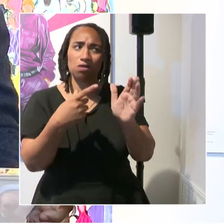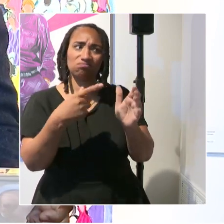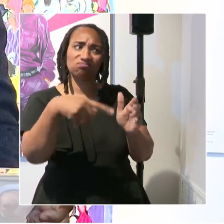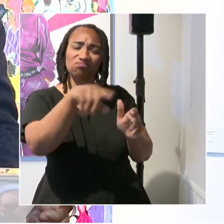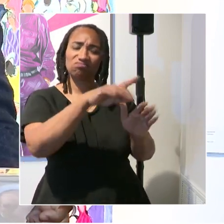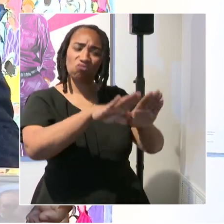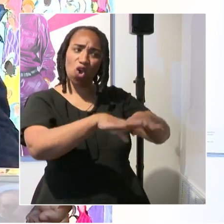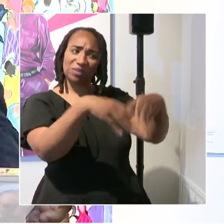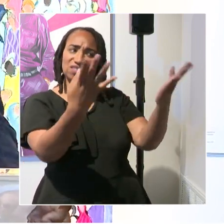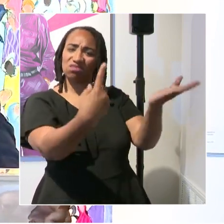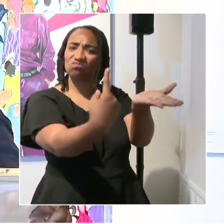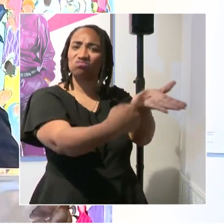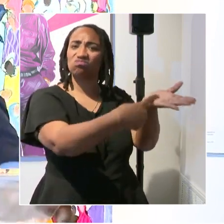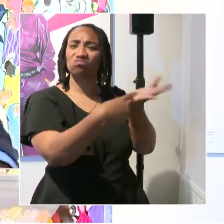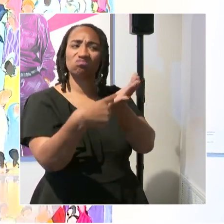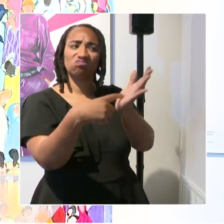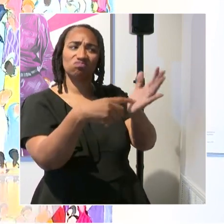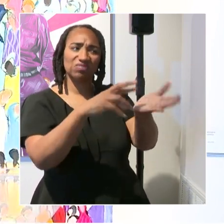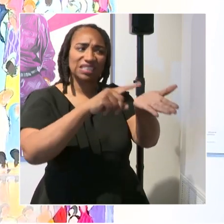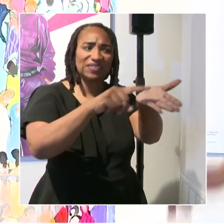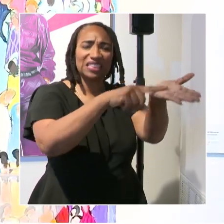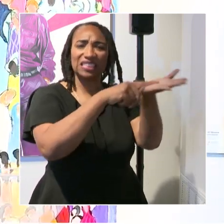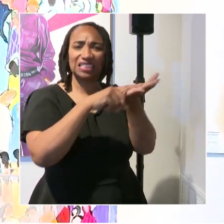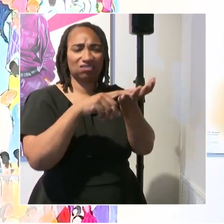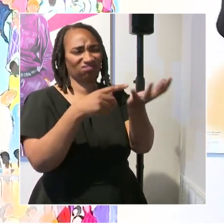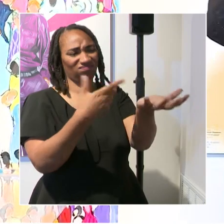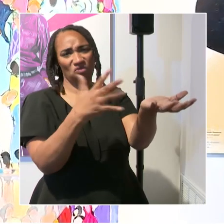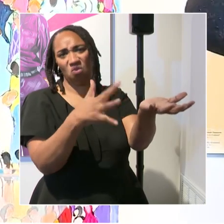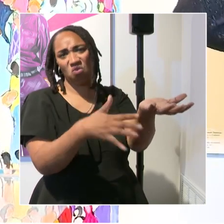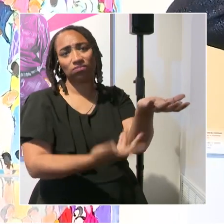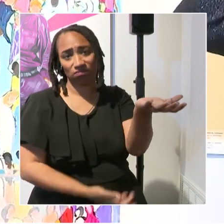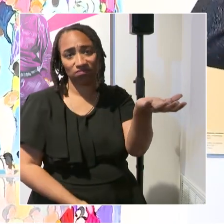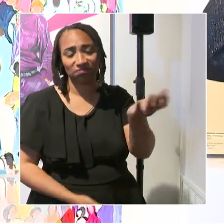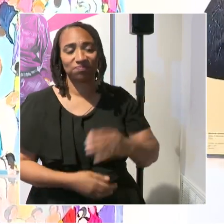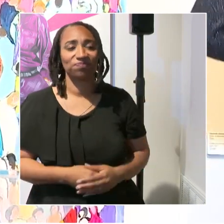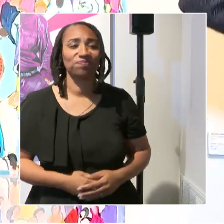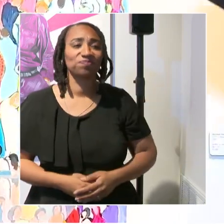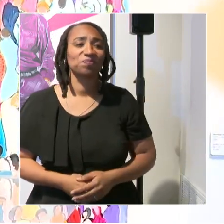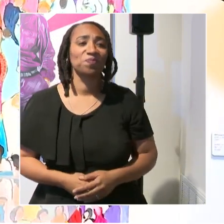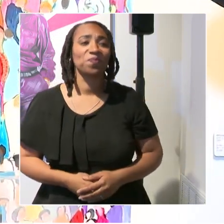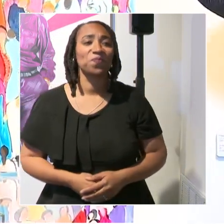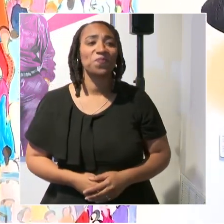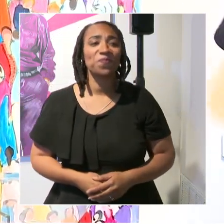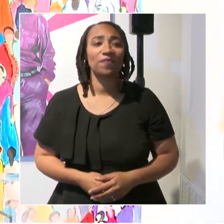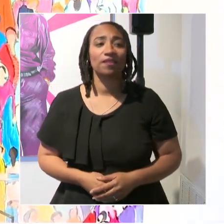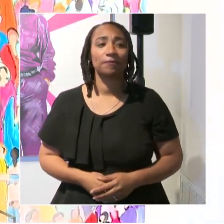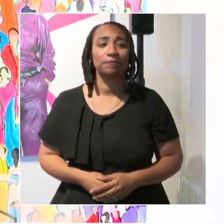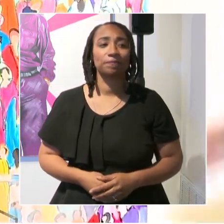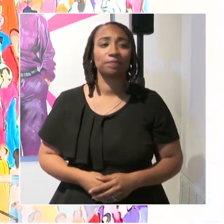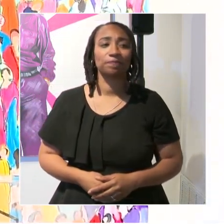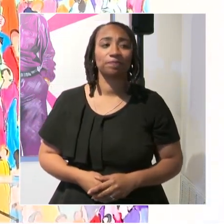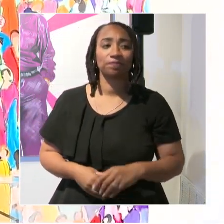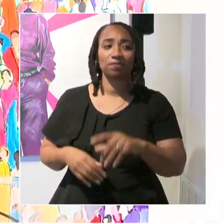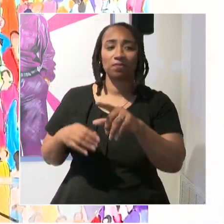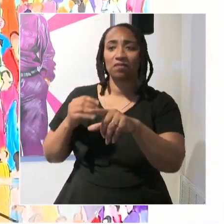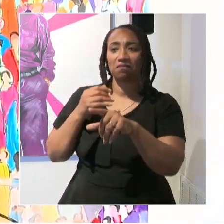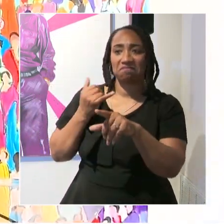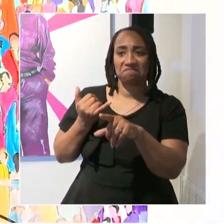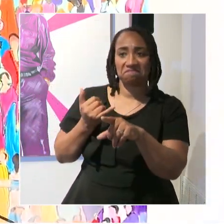in the findings in the report. And Muriel Carbone at DC News Now. While you're,